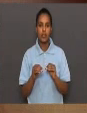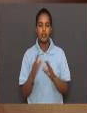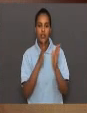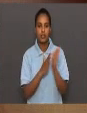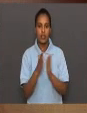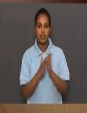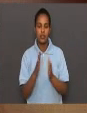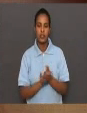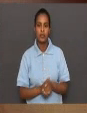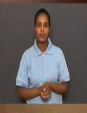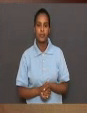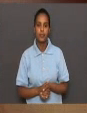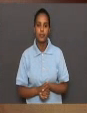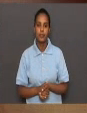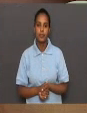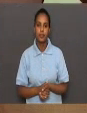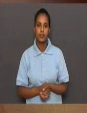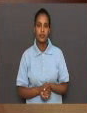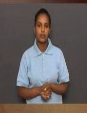Students, let's get ready.